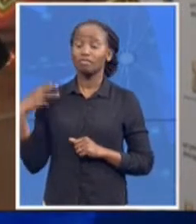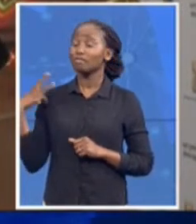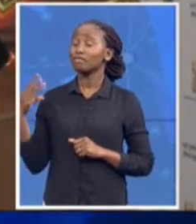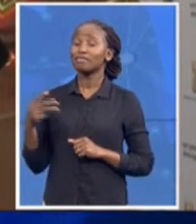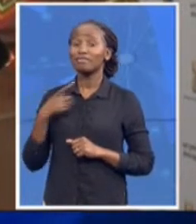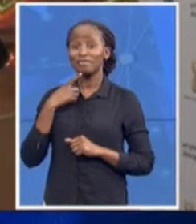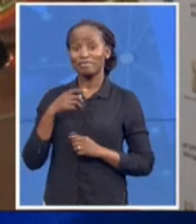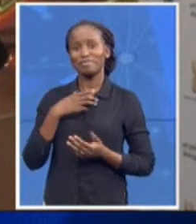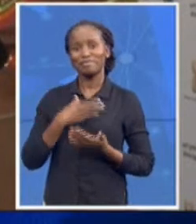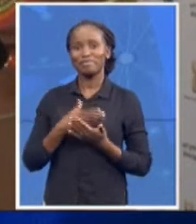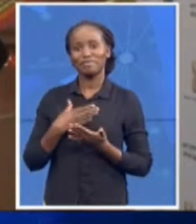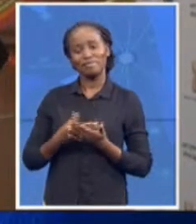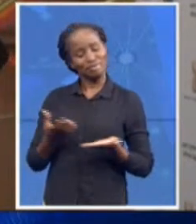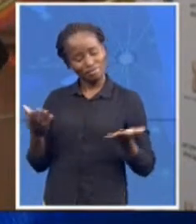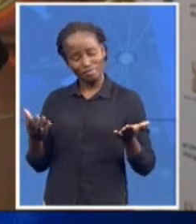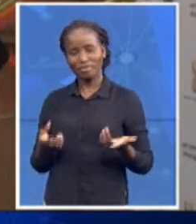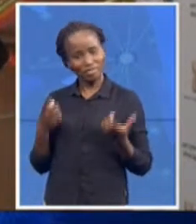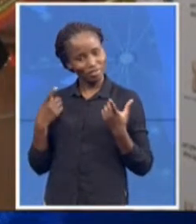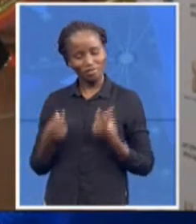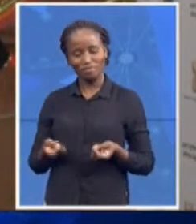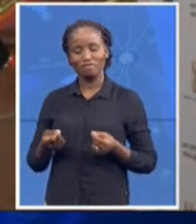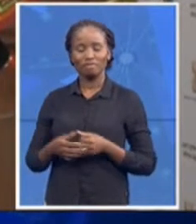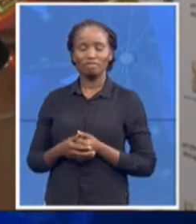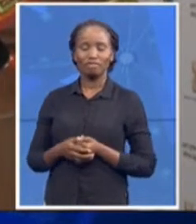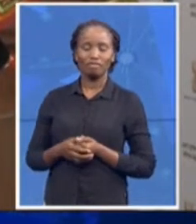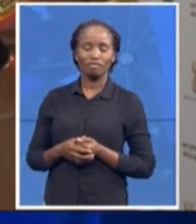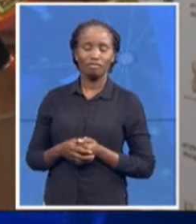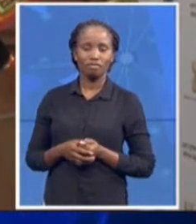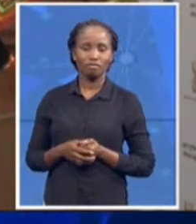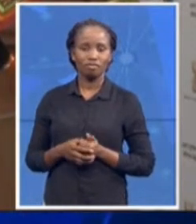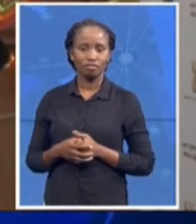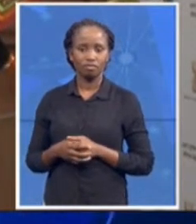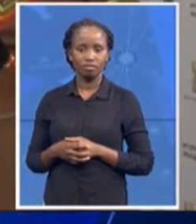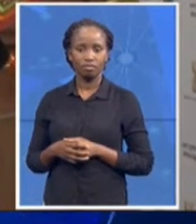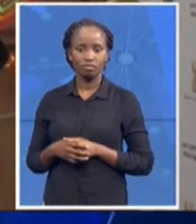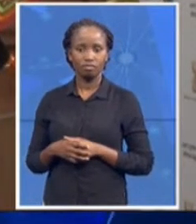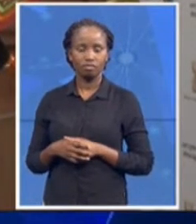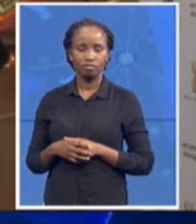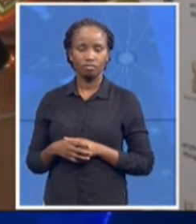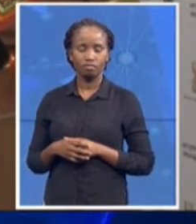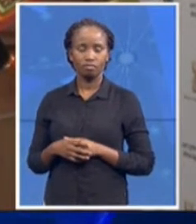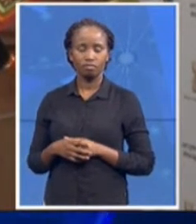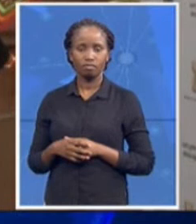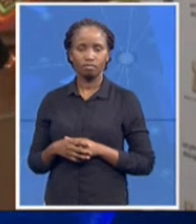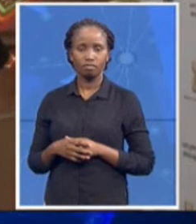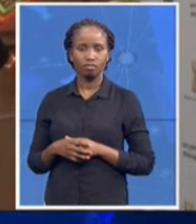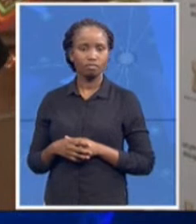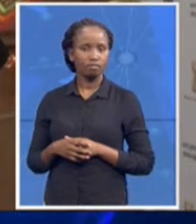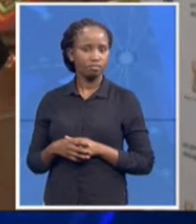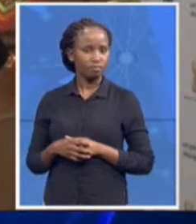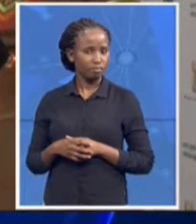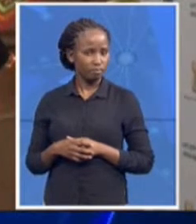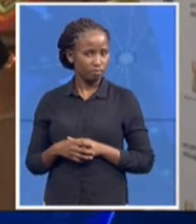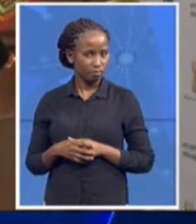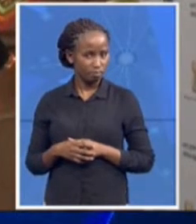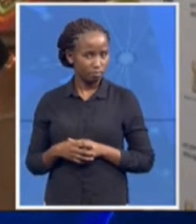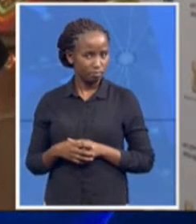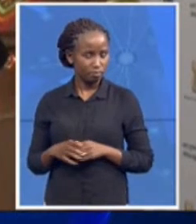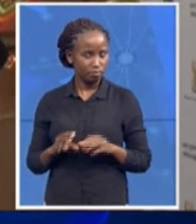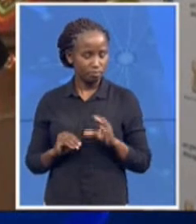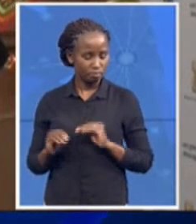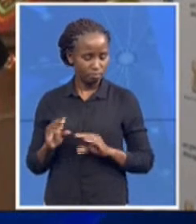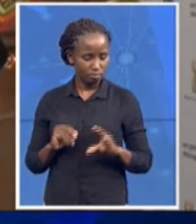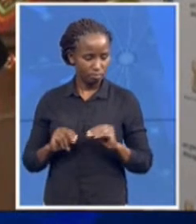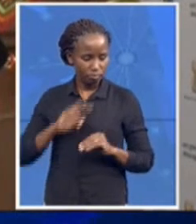are Okay. the 5 National Arts Council members who were implicated in this report? Will the 3 National Arts Council members who are no longer part of the